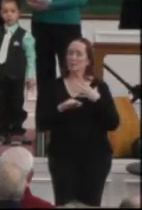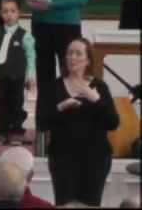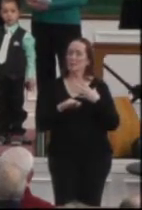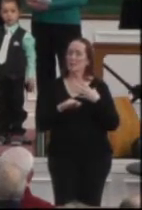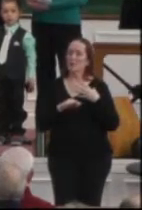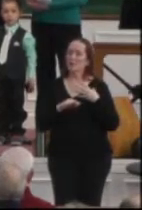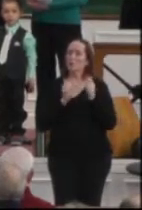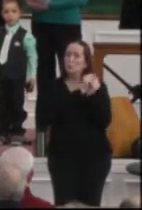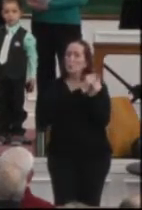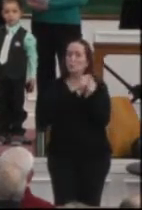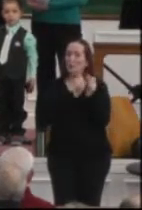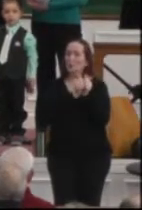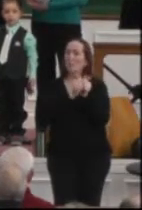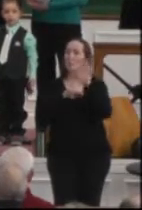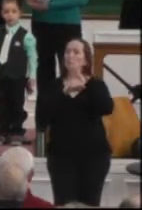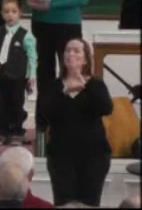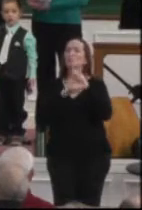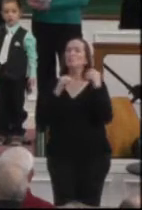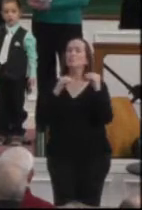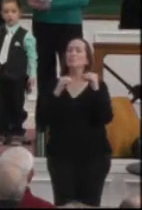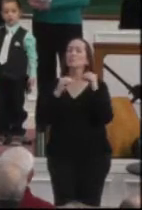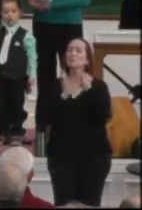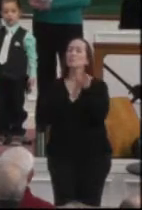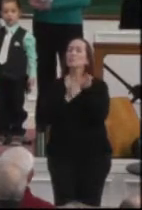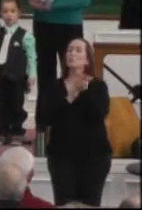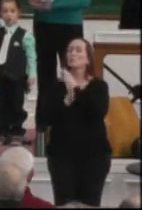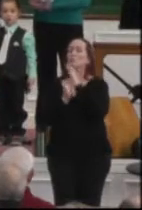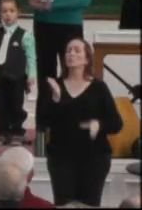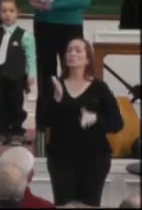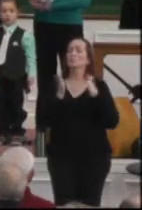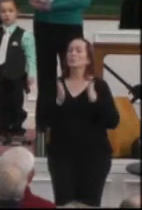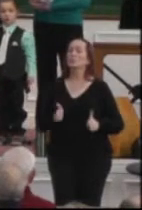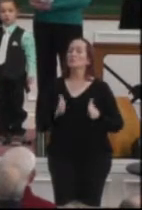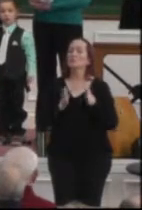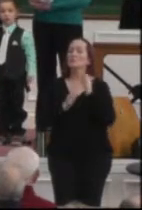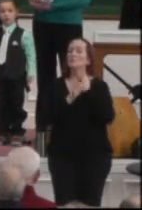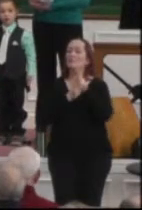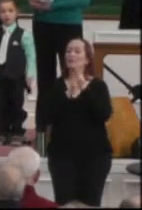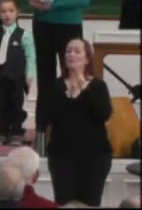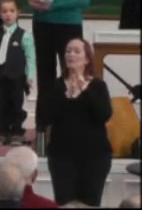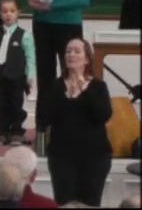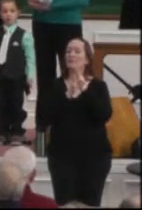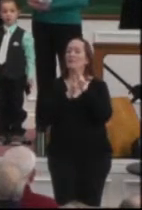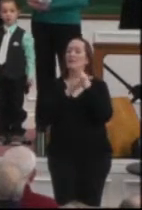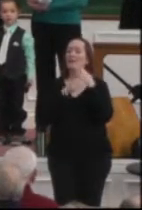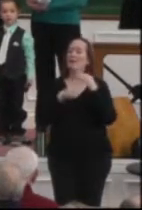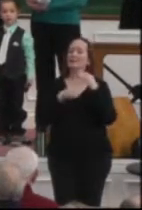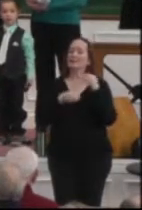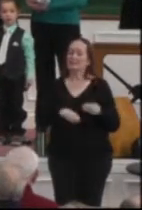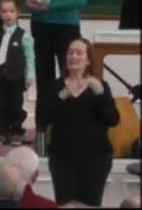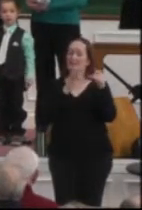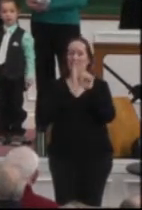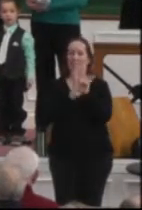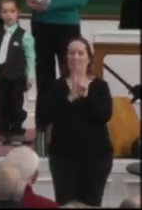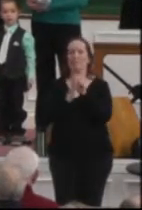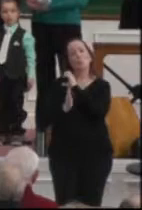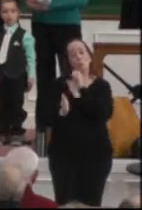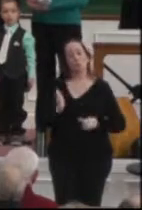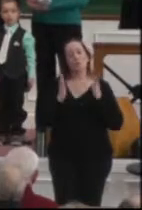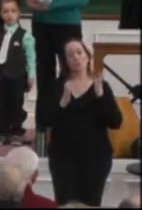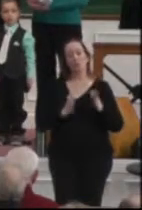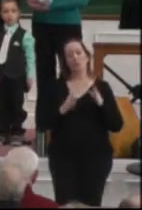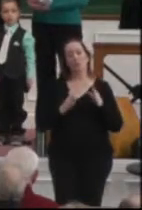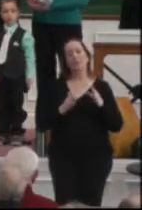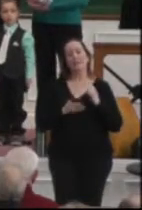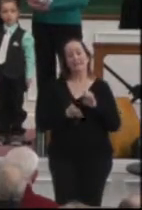teach them the truths of the Christian faith and to set a Christian example before them, to bring them up in the instruction and discipline